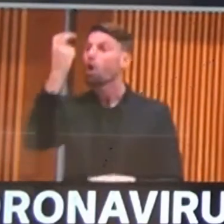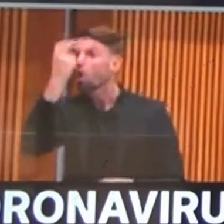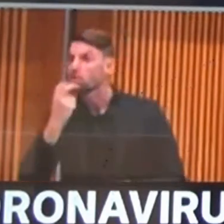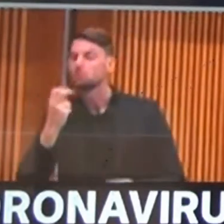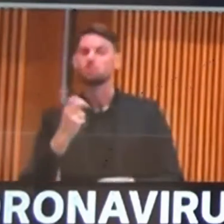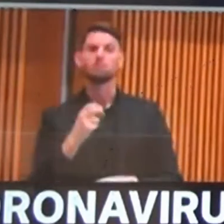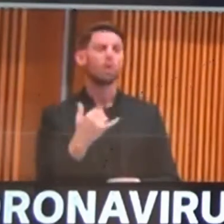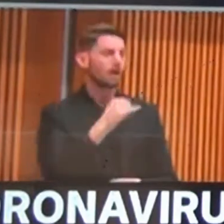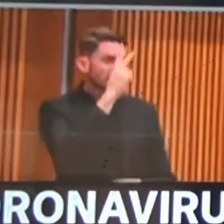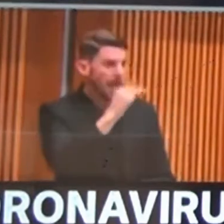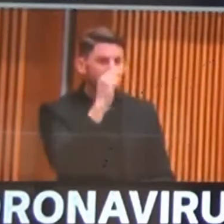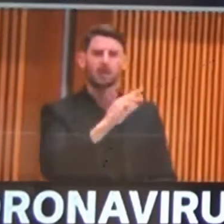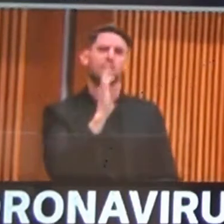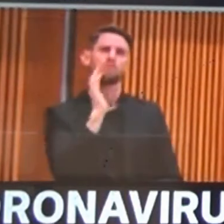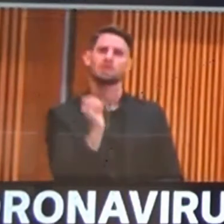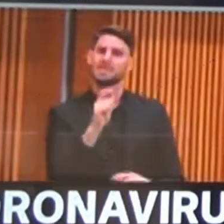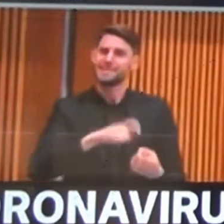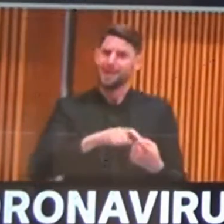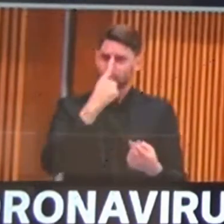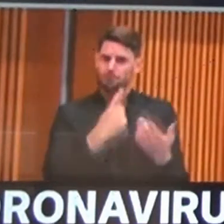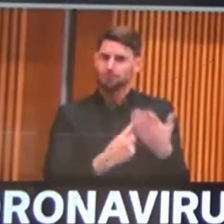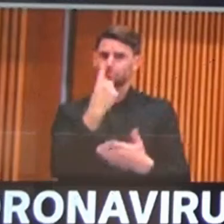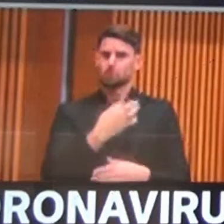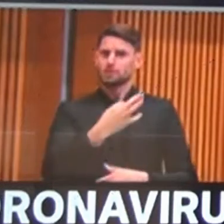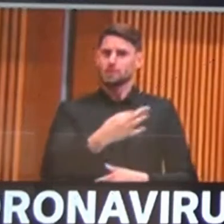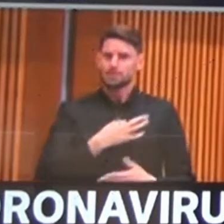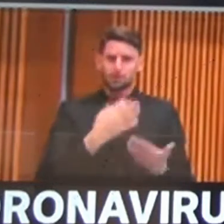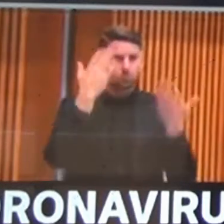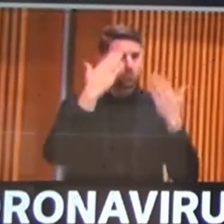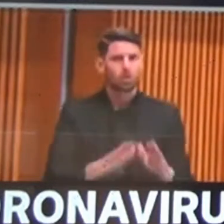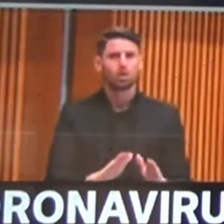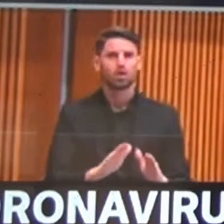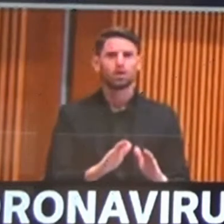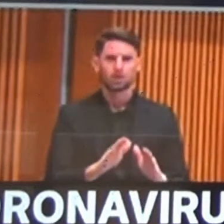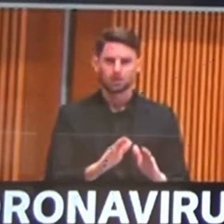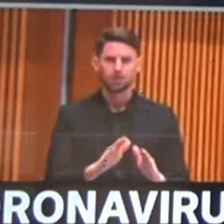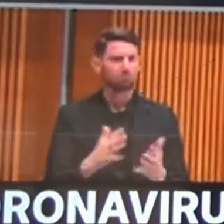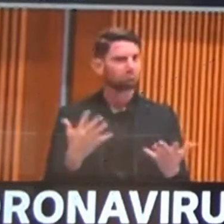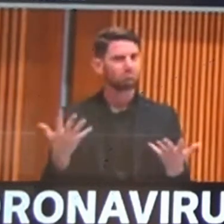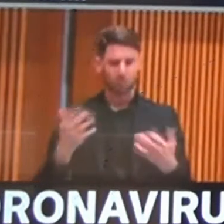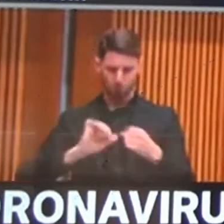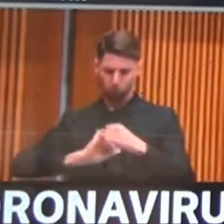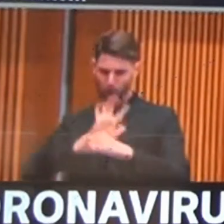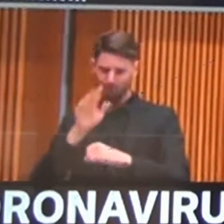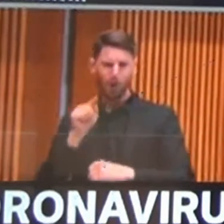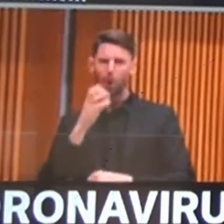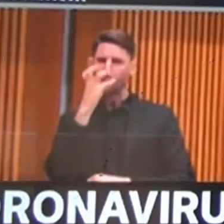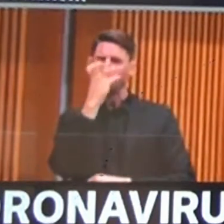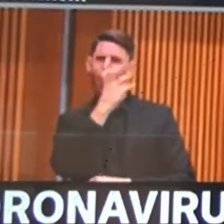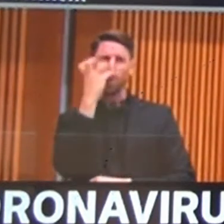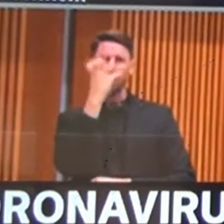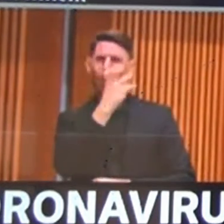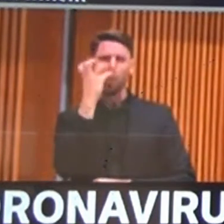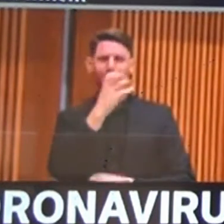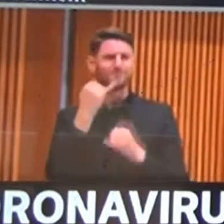Obviously, it has a much bigger impact in terms of the likelihood of a serious consequence on somebody who's older